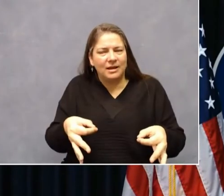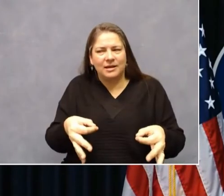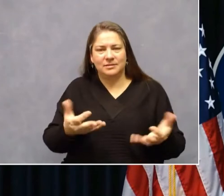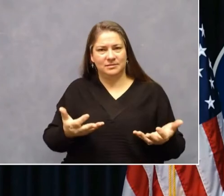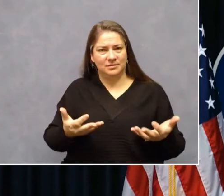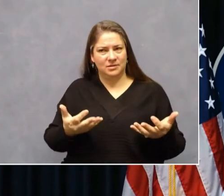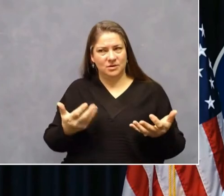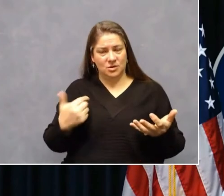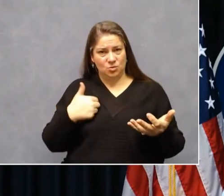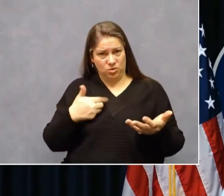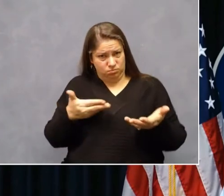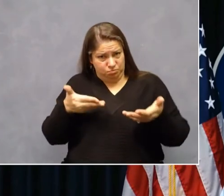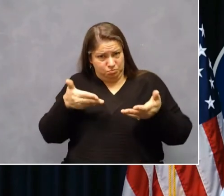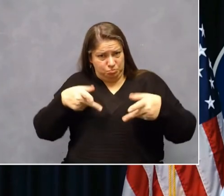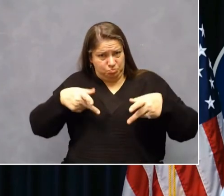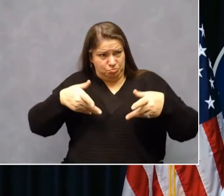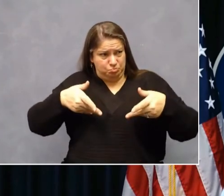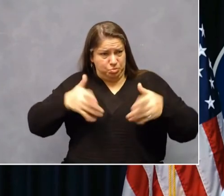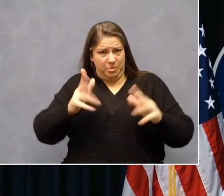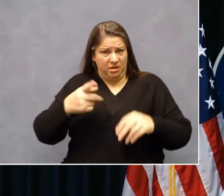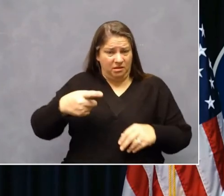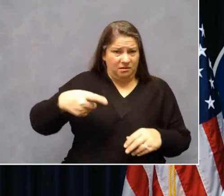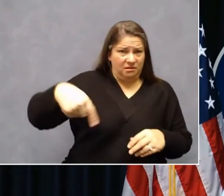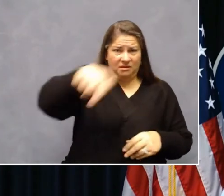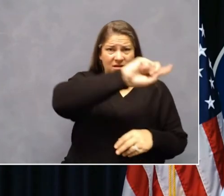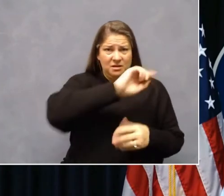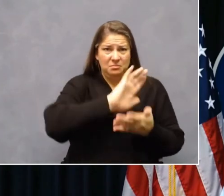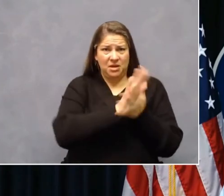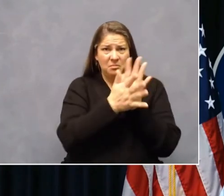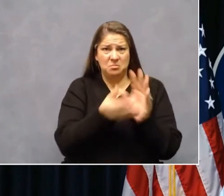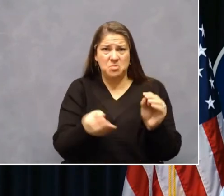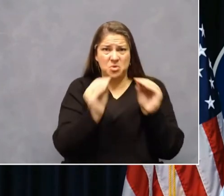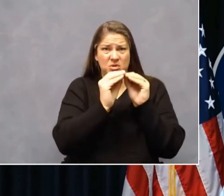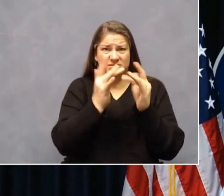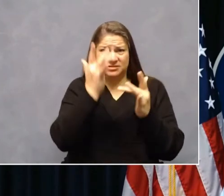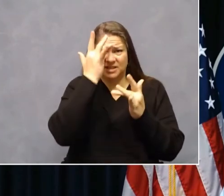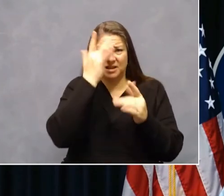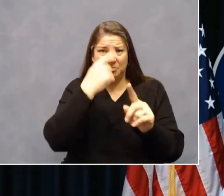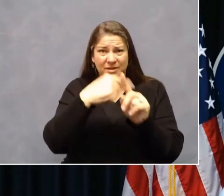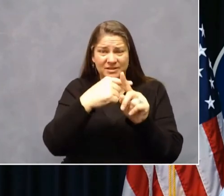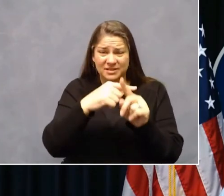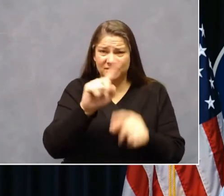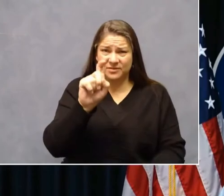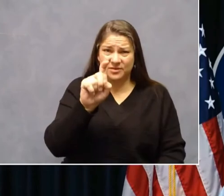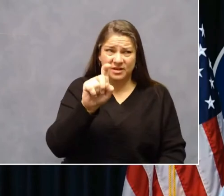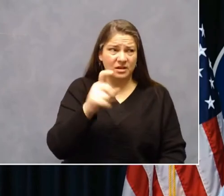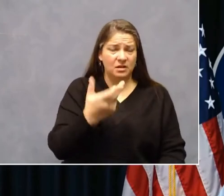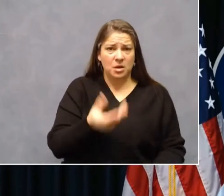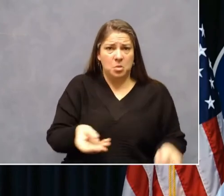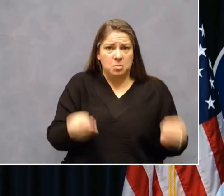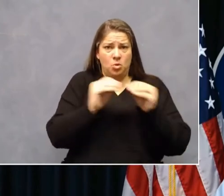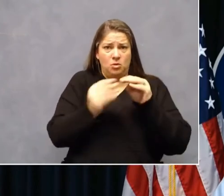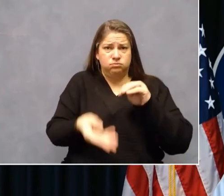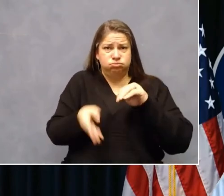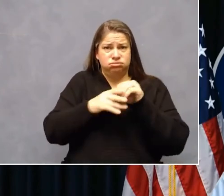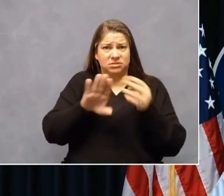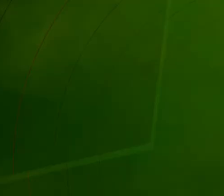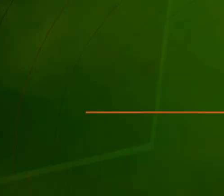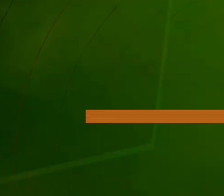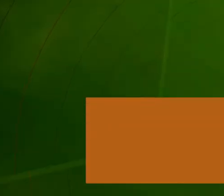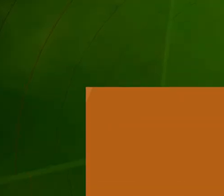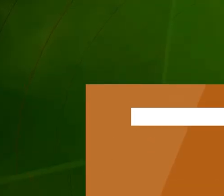and more of them die, where we are going to take a stand against the third wave of this virus.